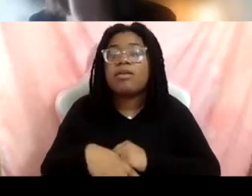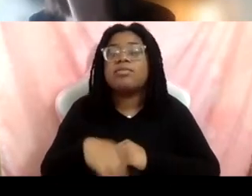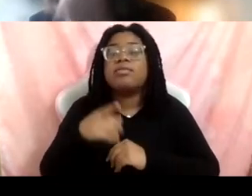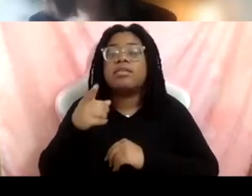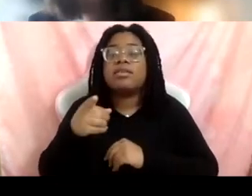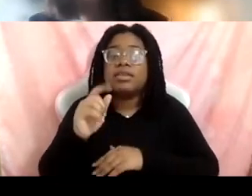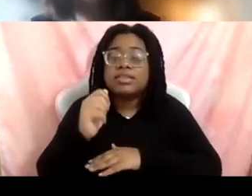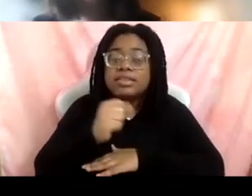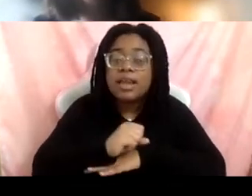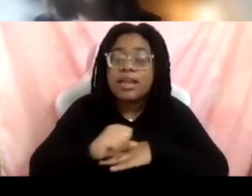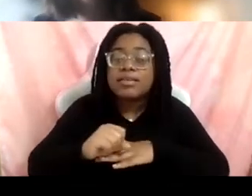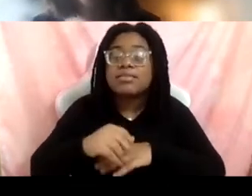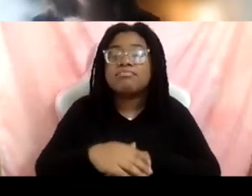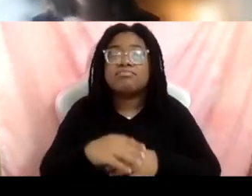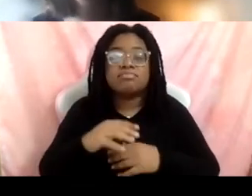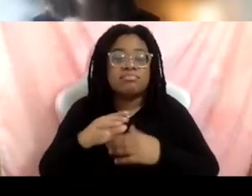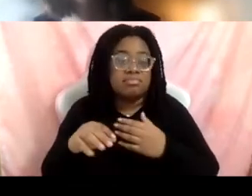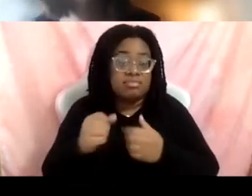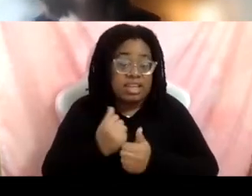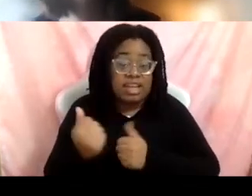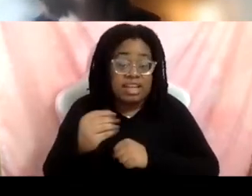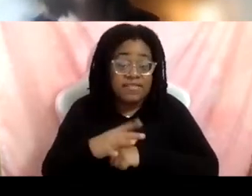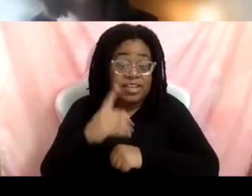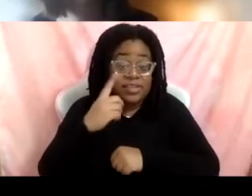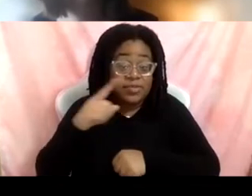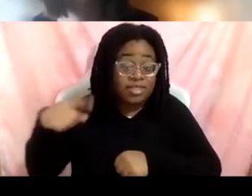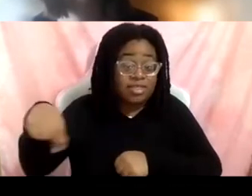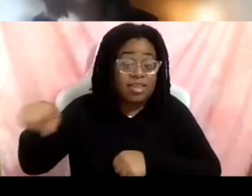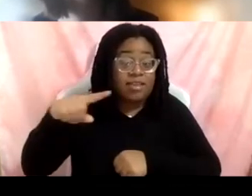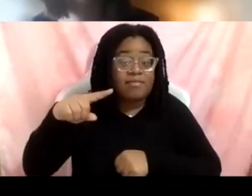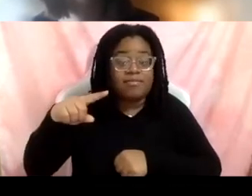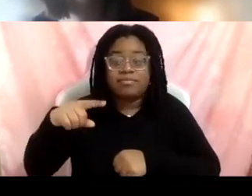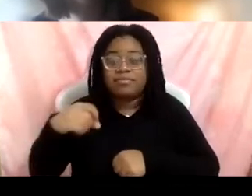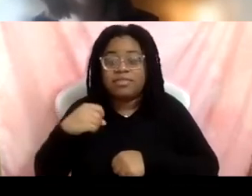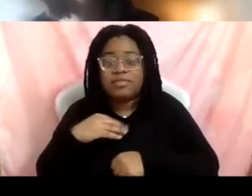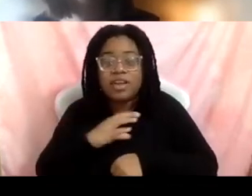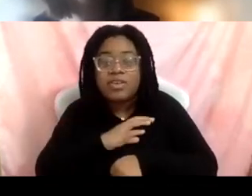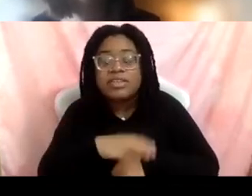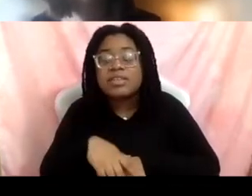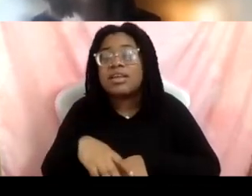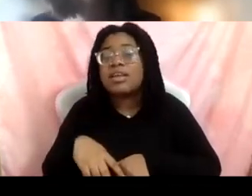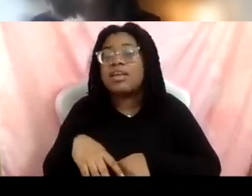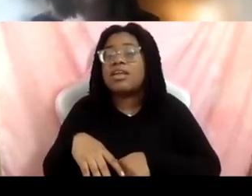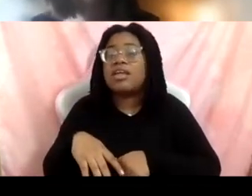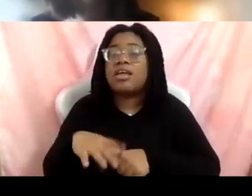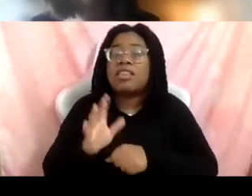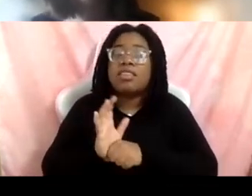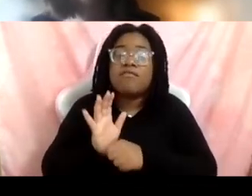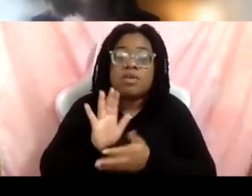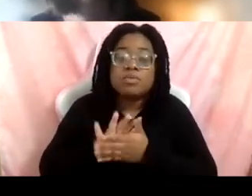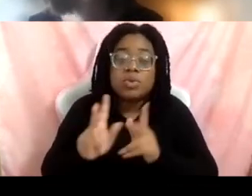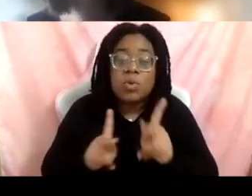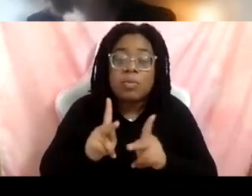sets, any advice for the faculty, the film school people who are creating the programs, when they do